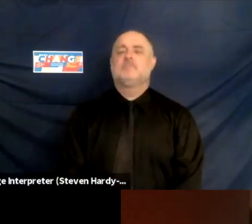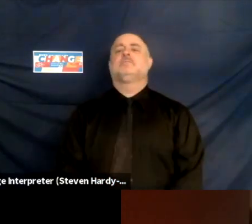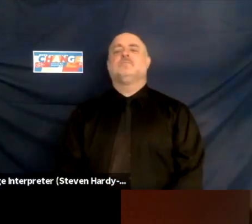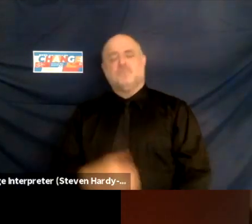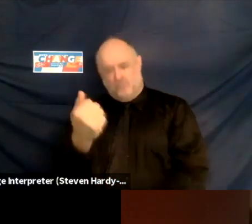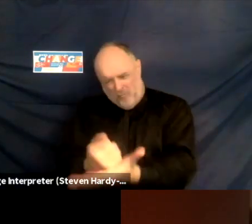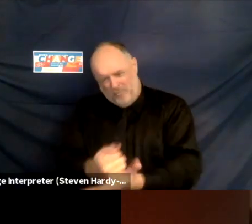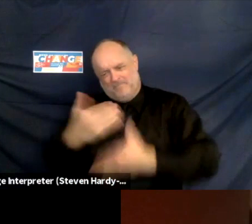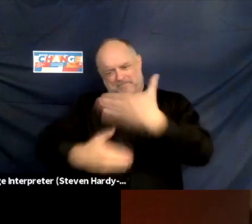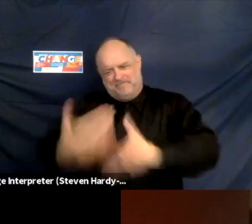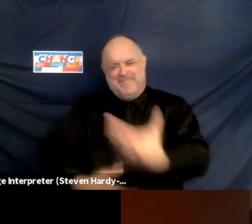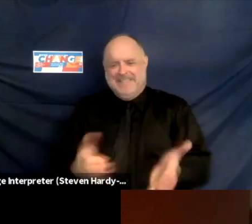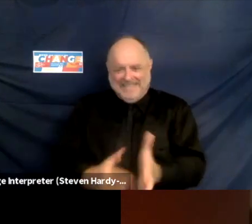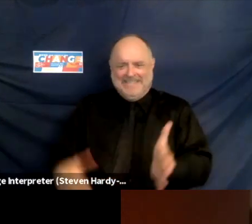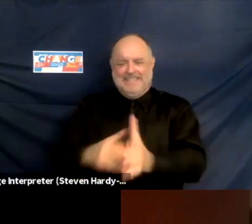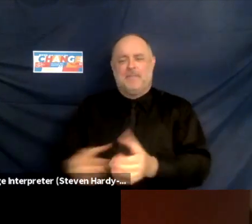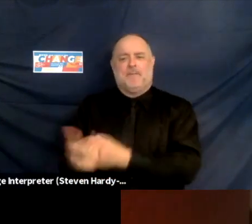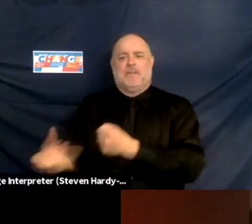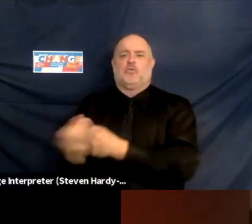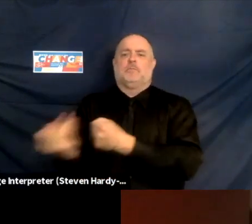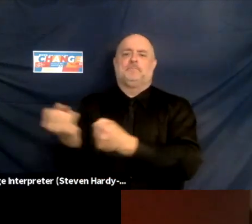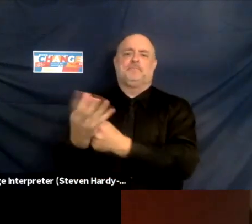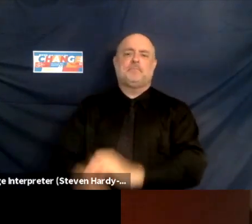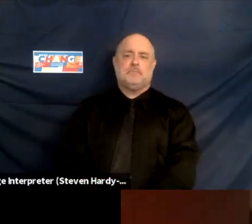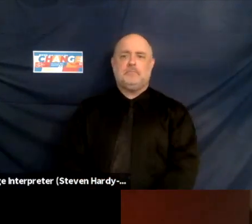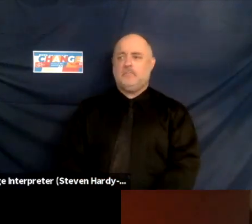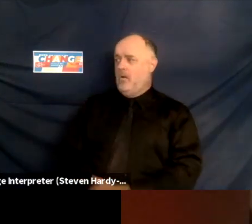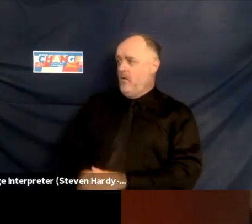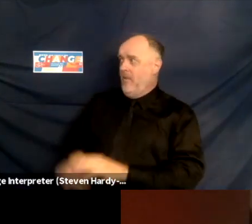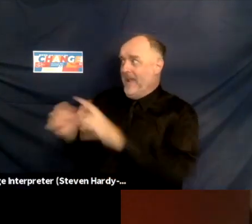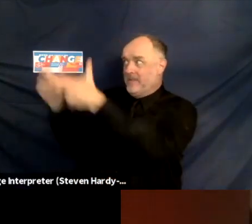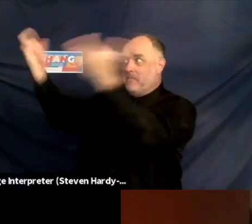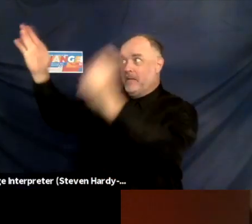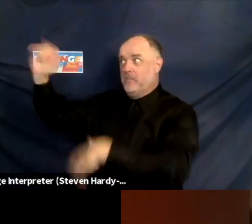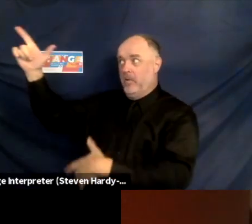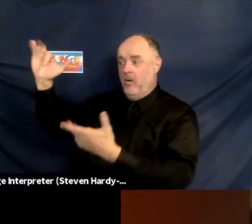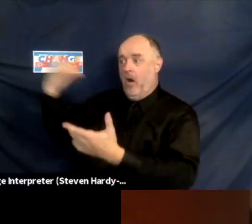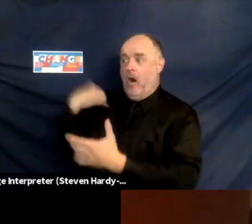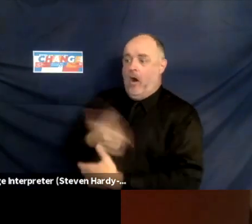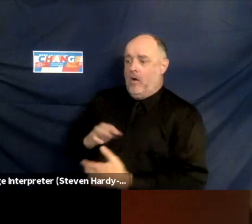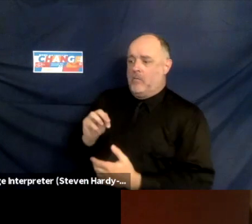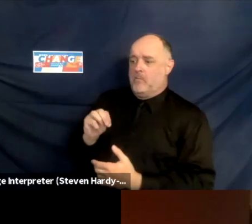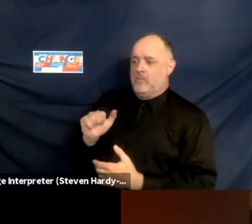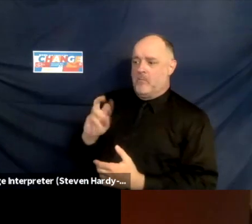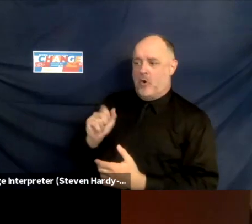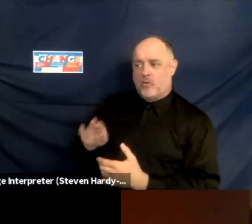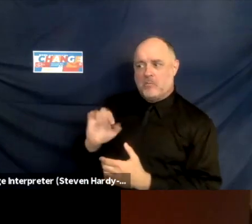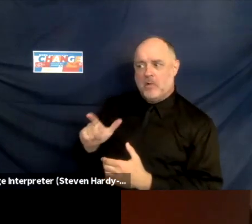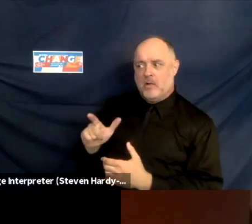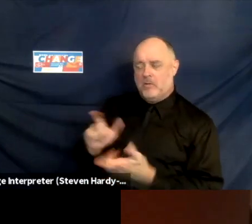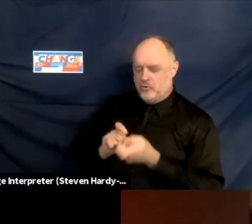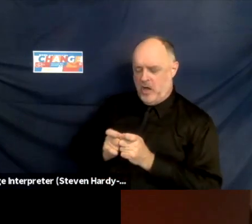out the pieces that we want to change to and mark that and put that forward to get changes. Our goal is to get